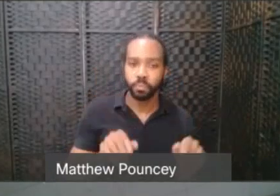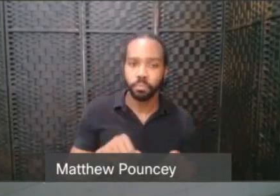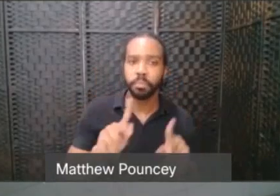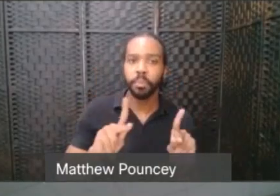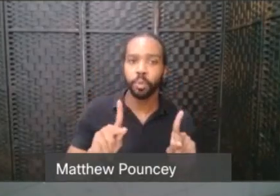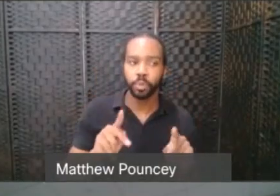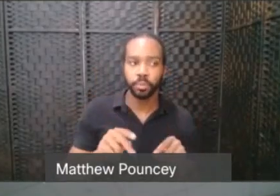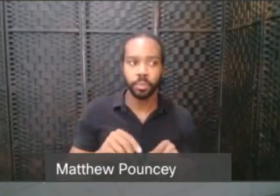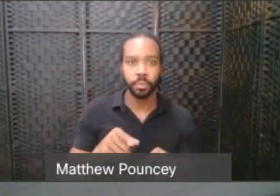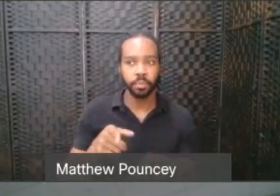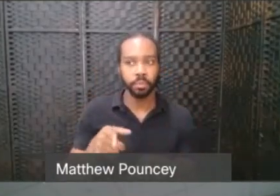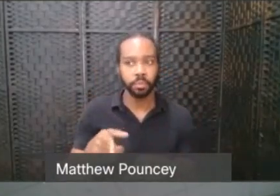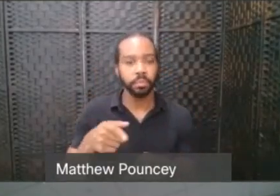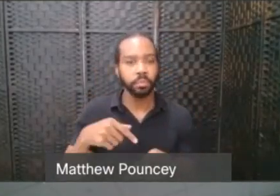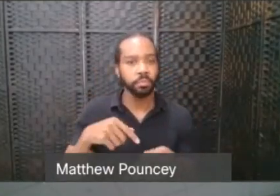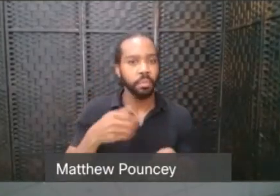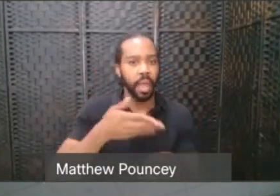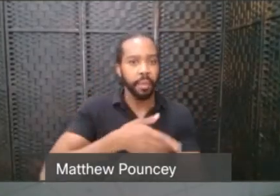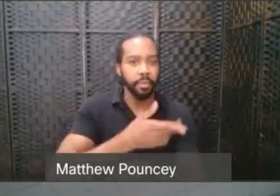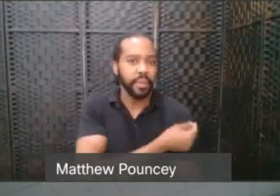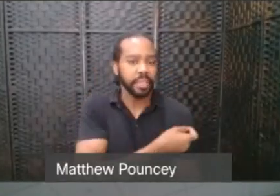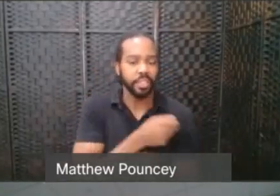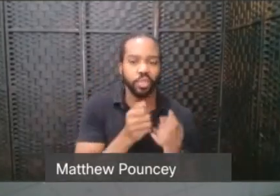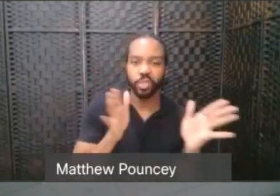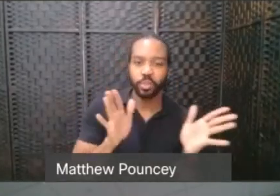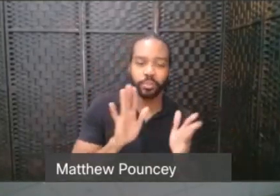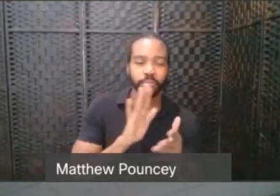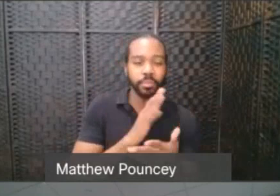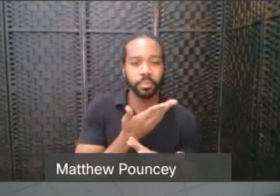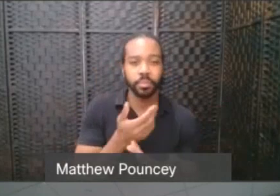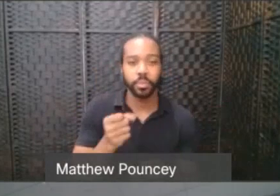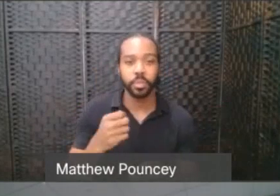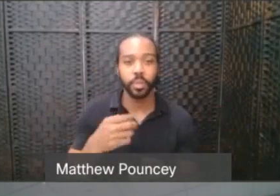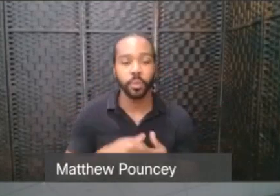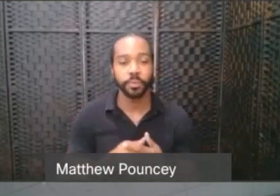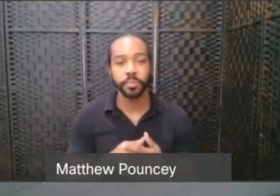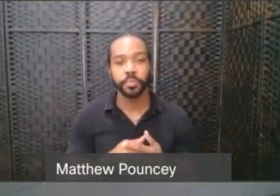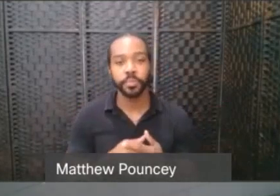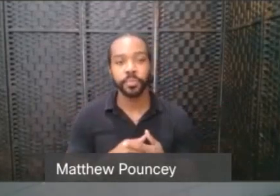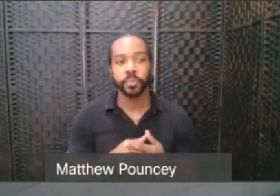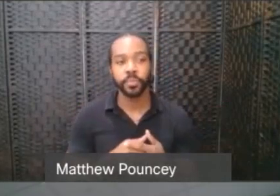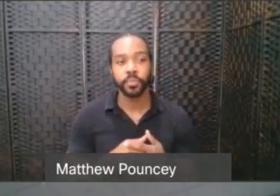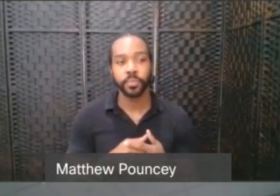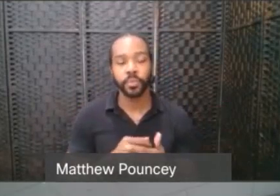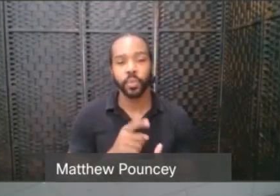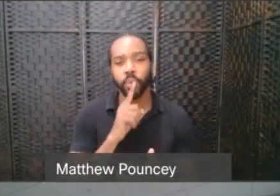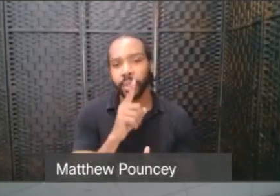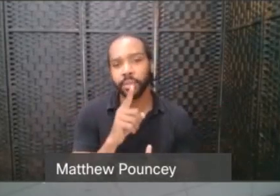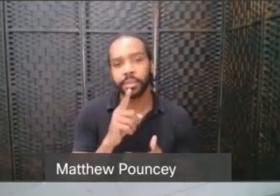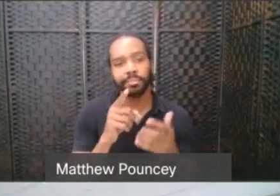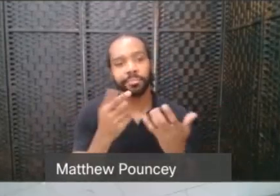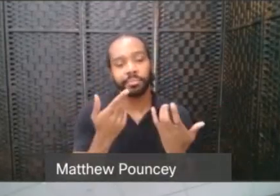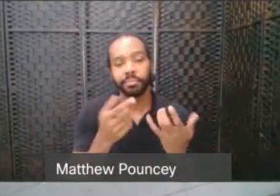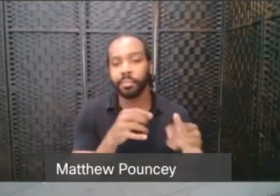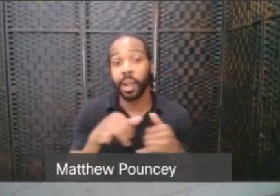side effect of the vaccine in general. So pretty much it's the common disinformation